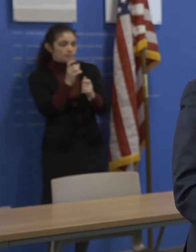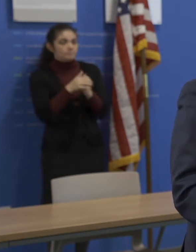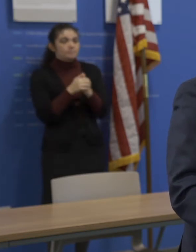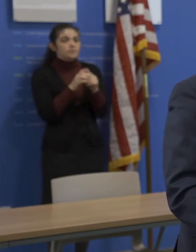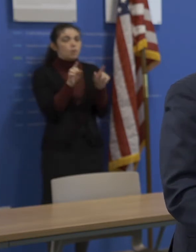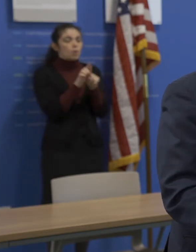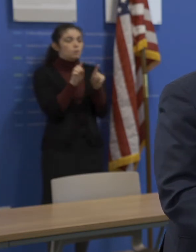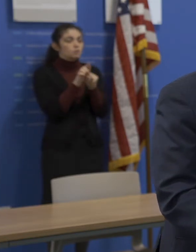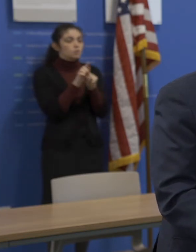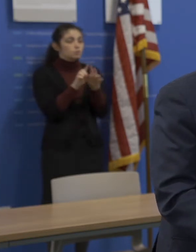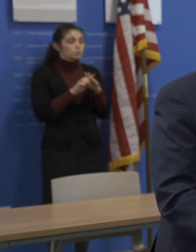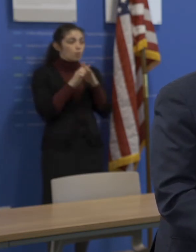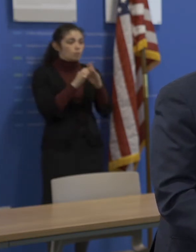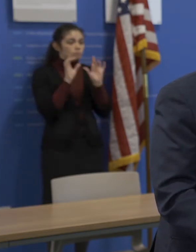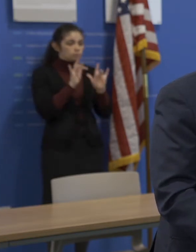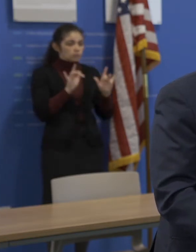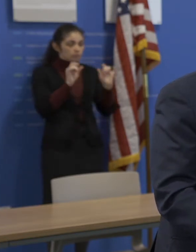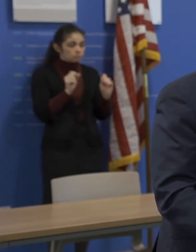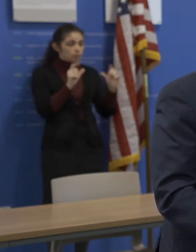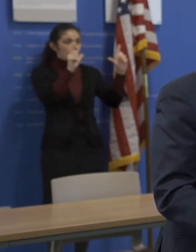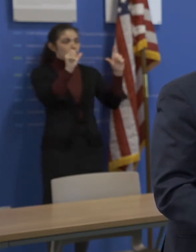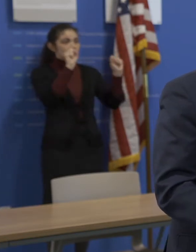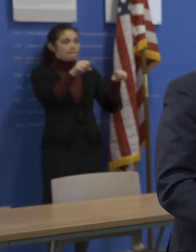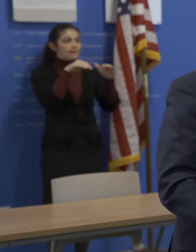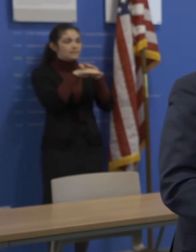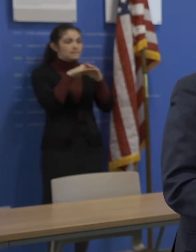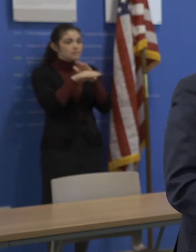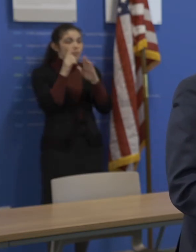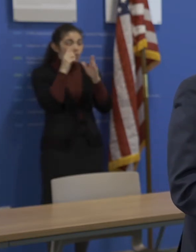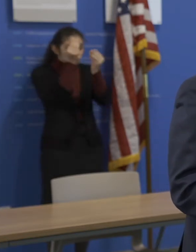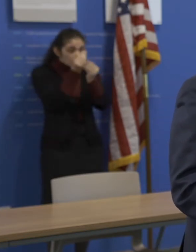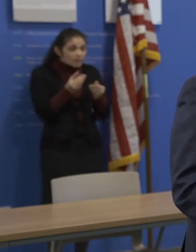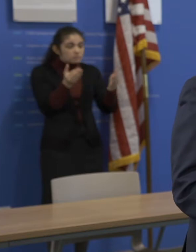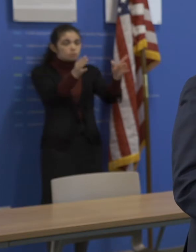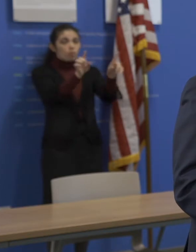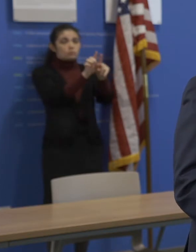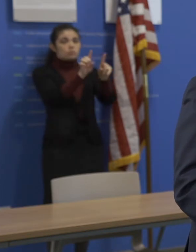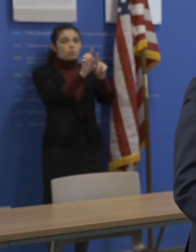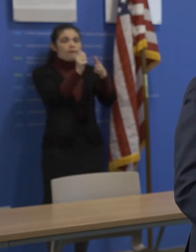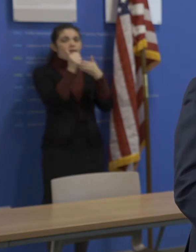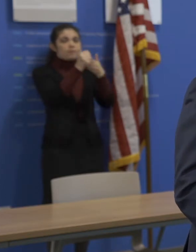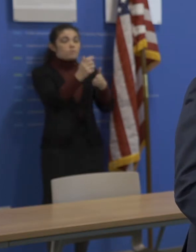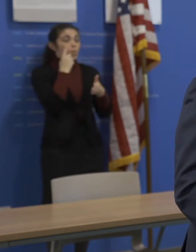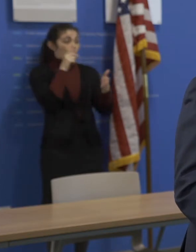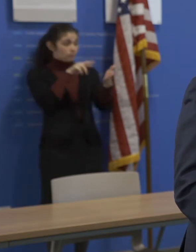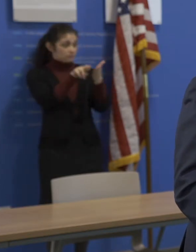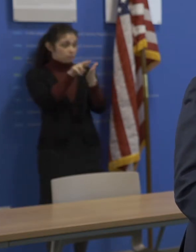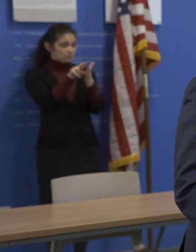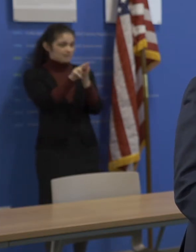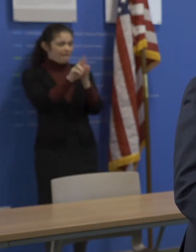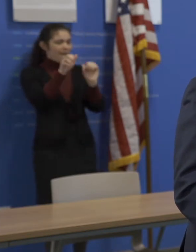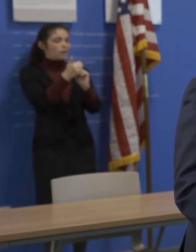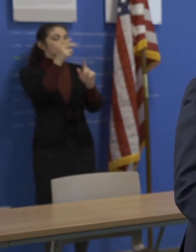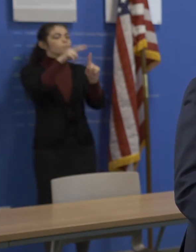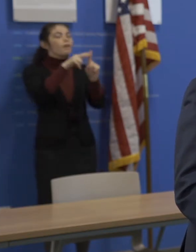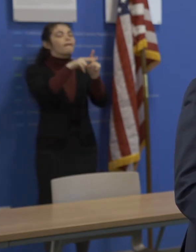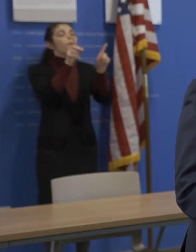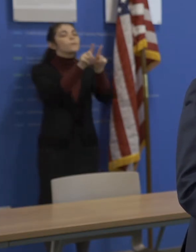We'll also be launching a web page where people can get access to important information about the resources and how to